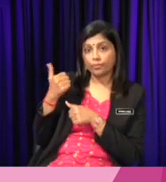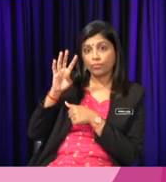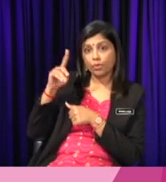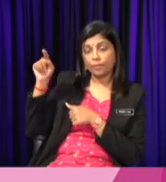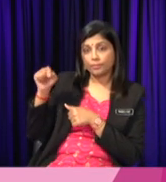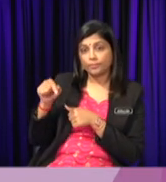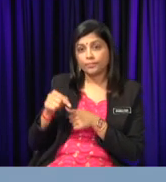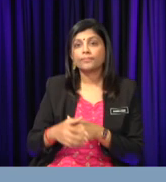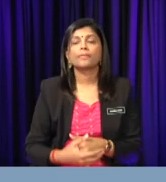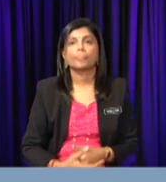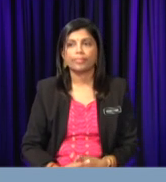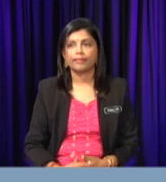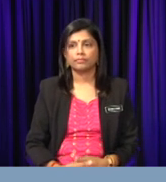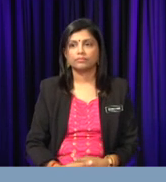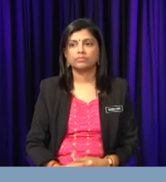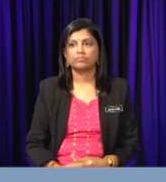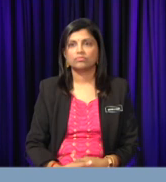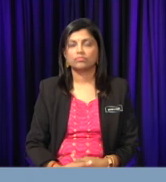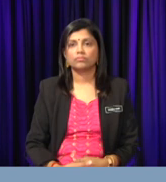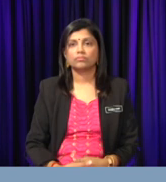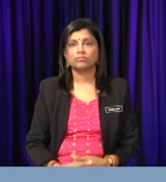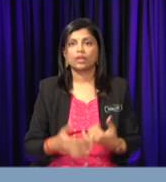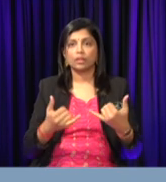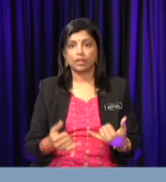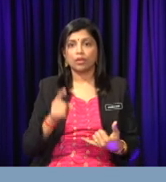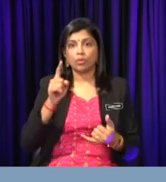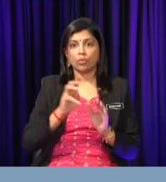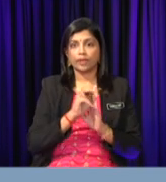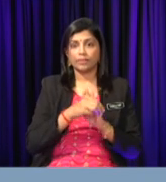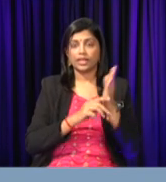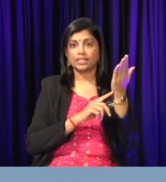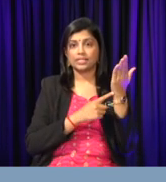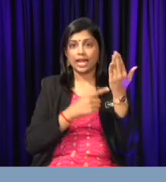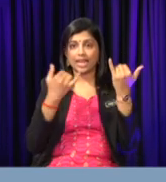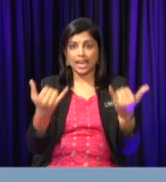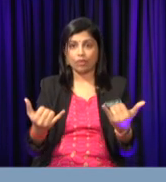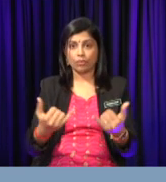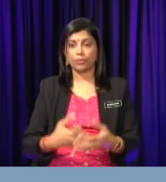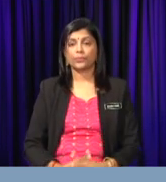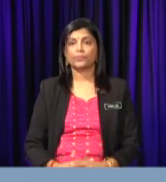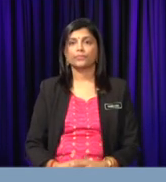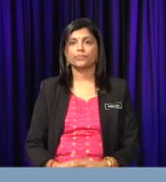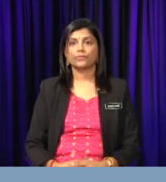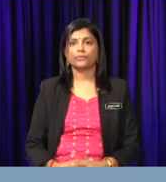A, it's your turn now. You have a minute to talk about the birthday gift that you'd buy. All right.